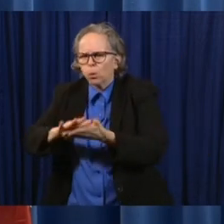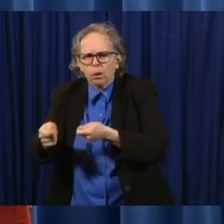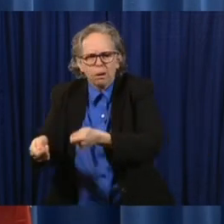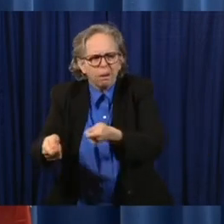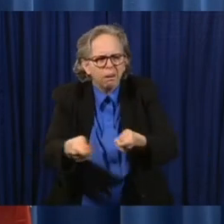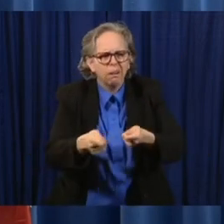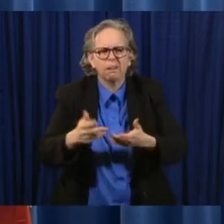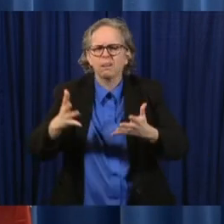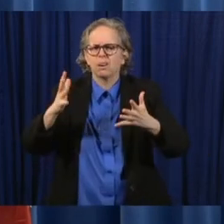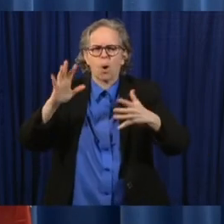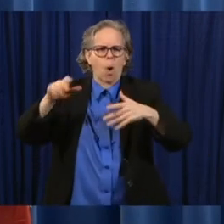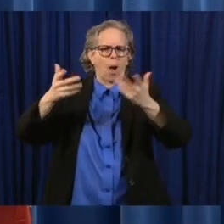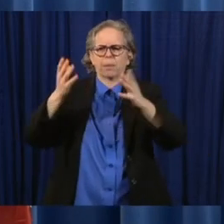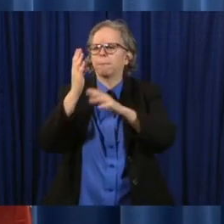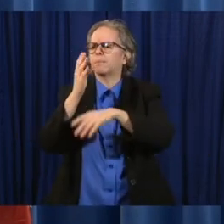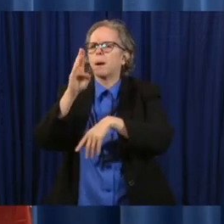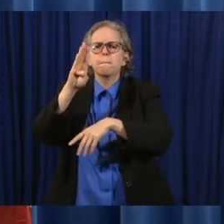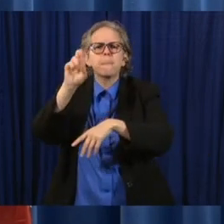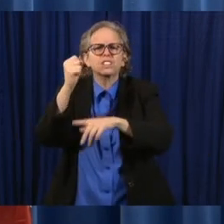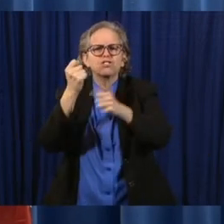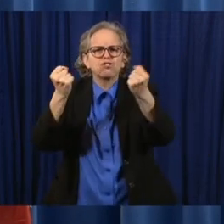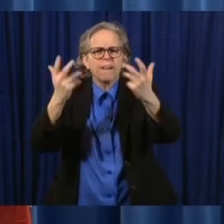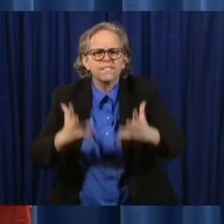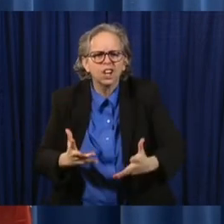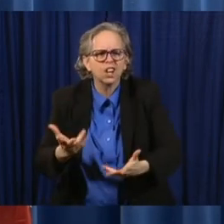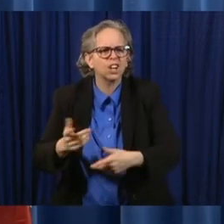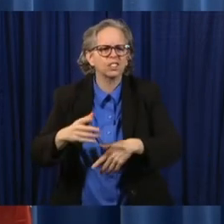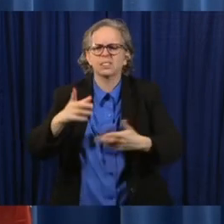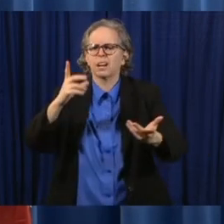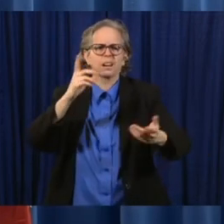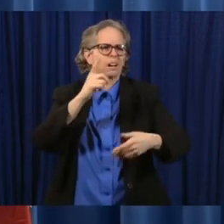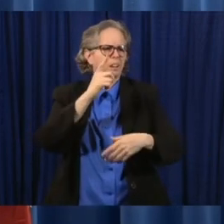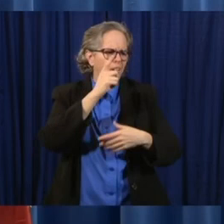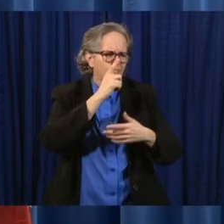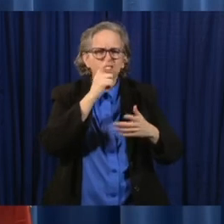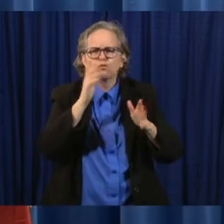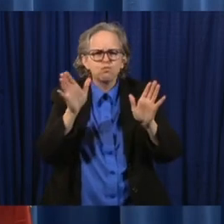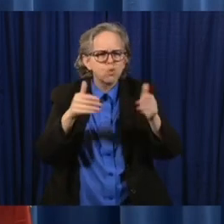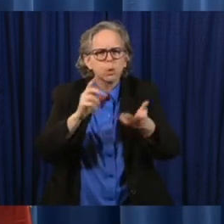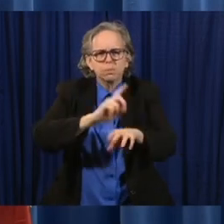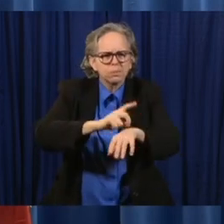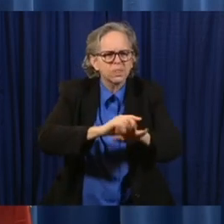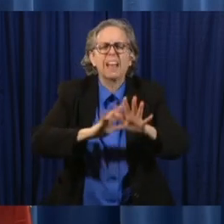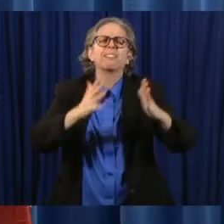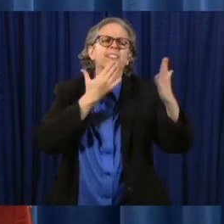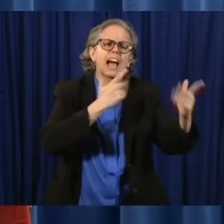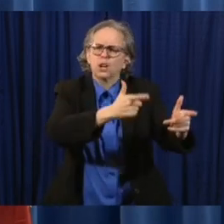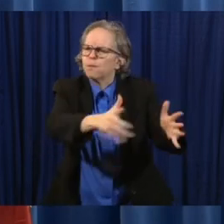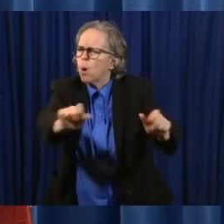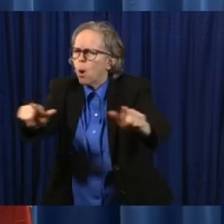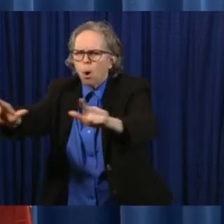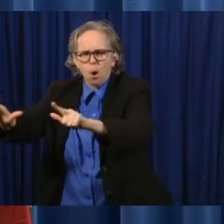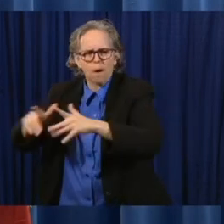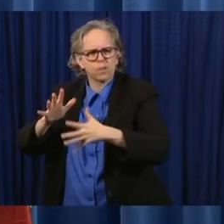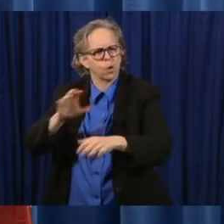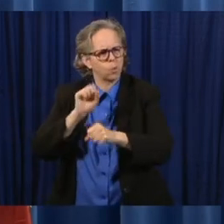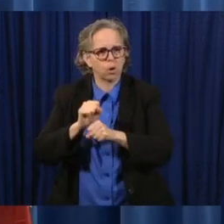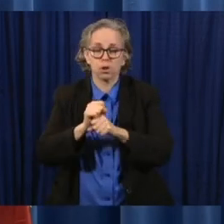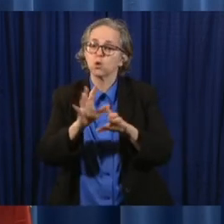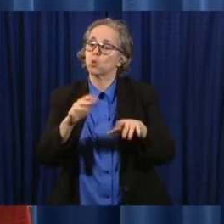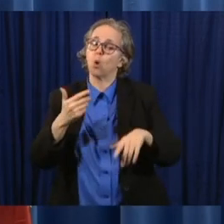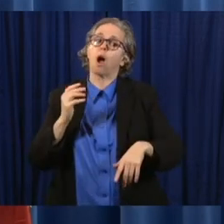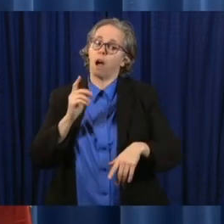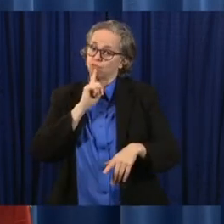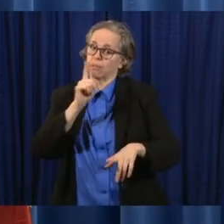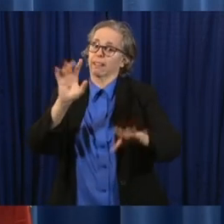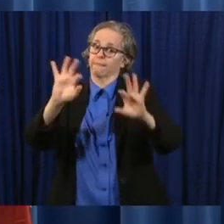bus drivers, those who work in the lunchroom, everybody. That family that really is a family in